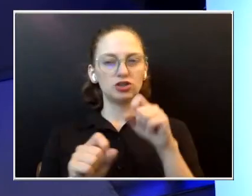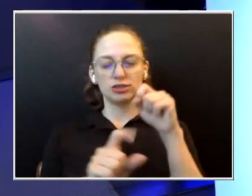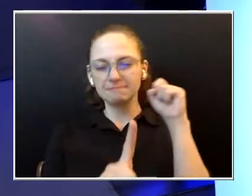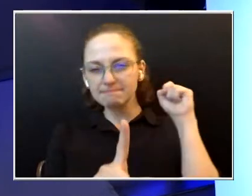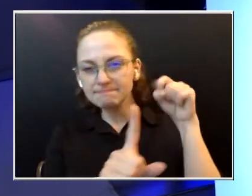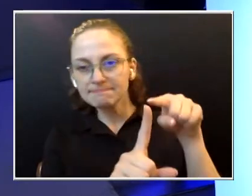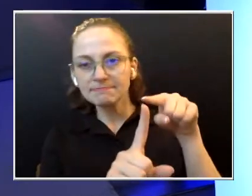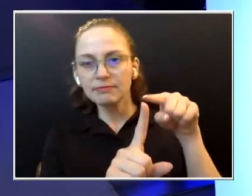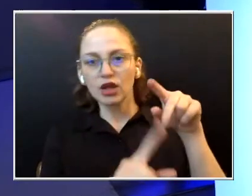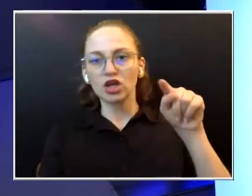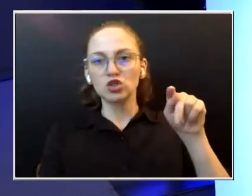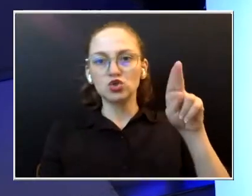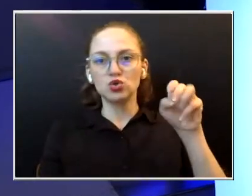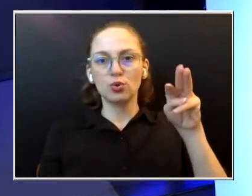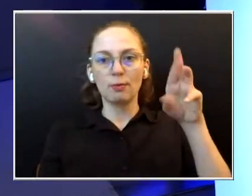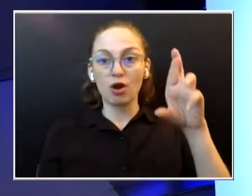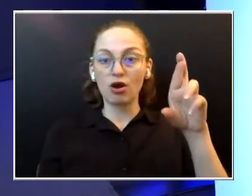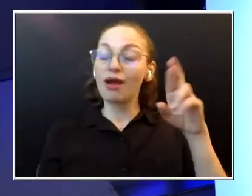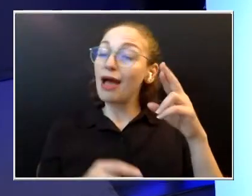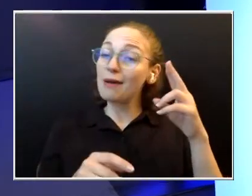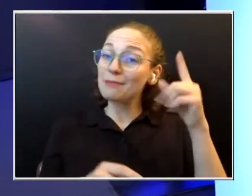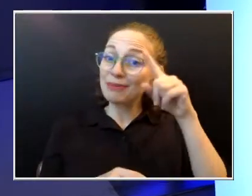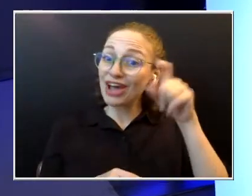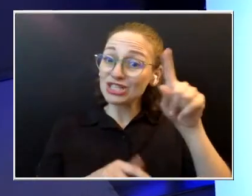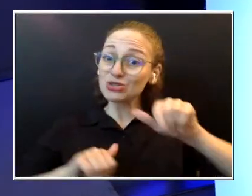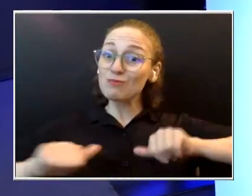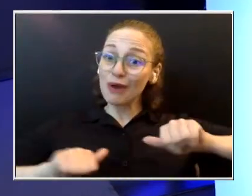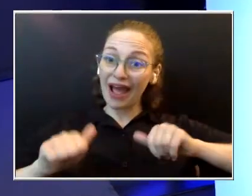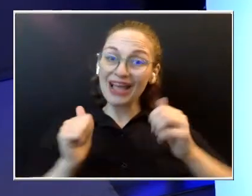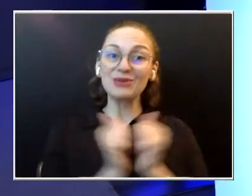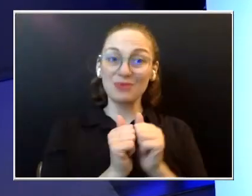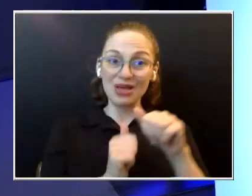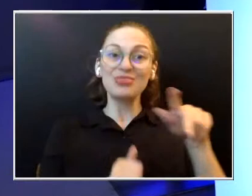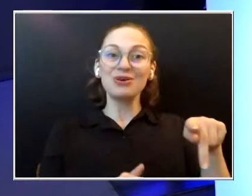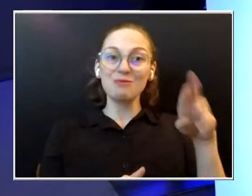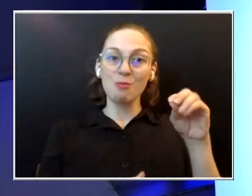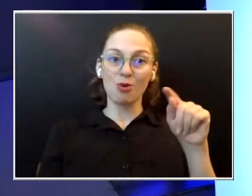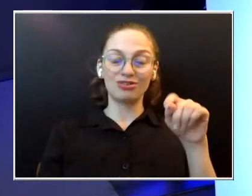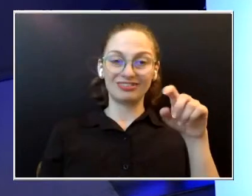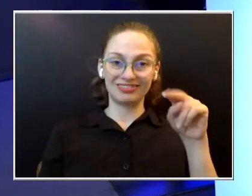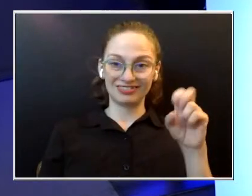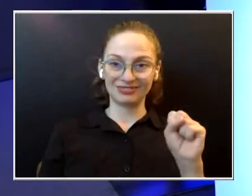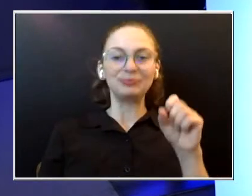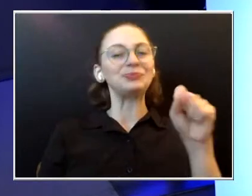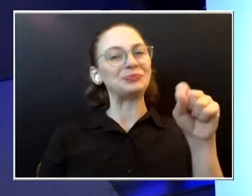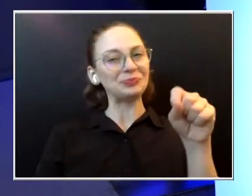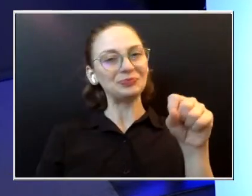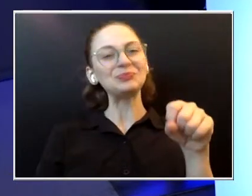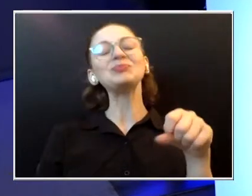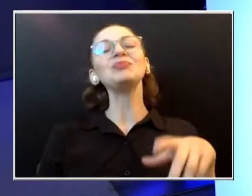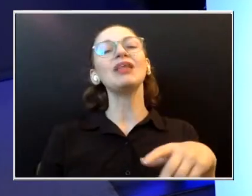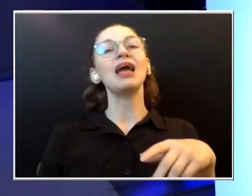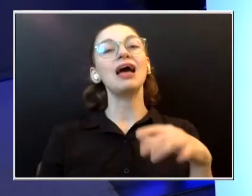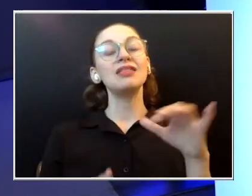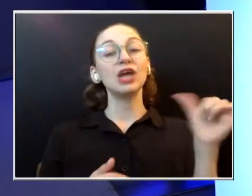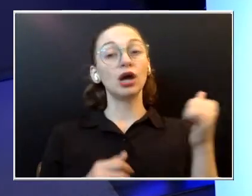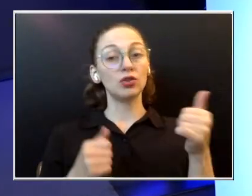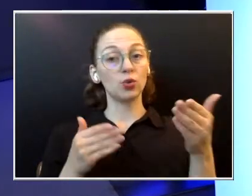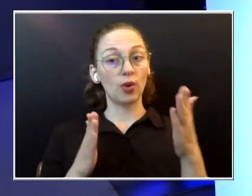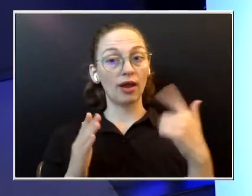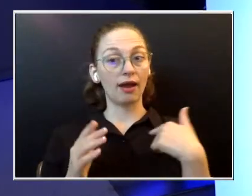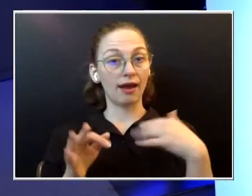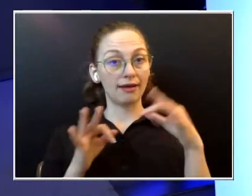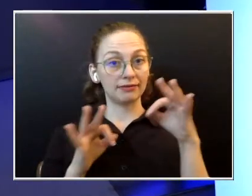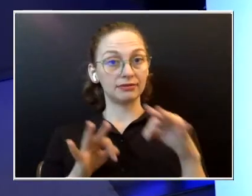with those protons. Because I can stop. And you know, Dr. Guida explained it beautifully. The other way I sometimes describe this to patients is proton therapy, it's kind of like